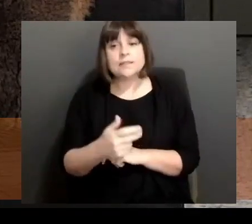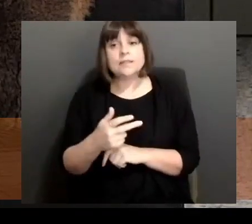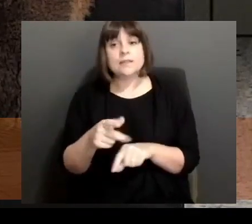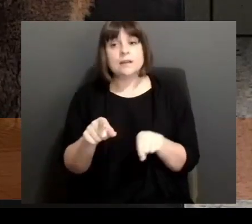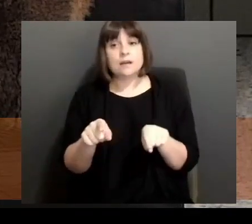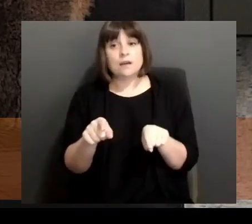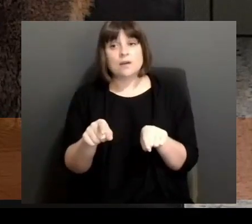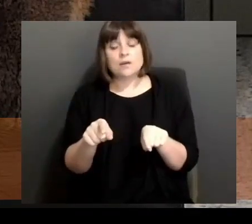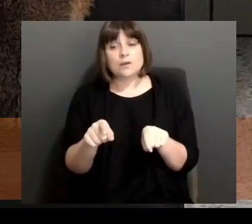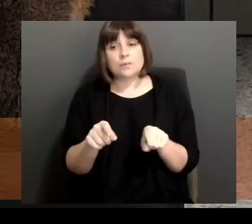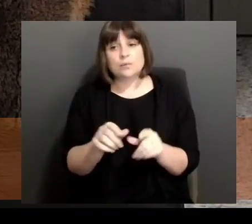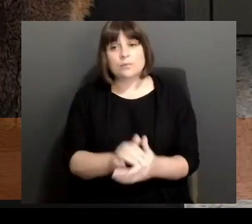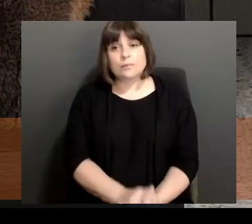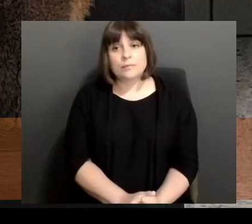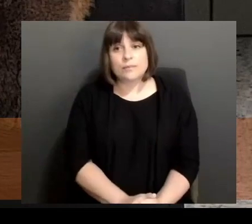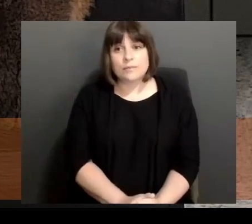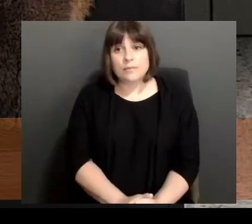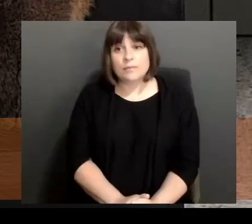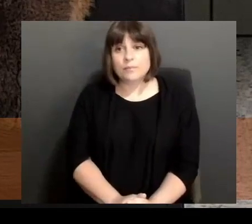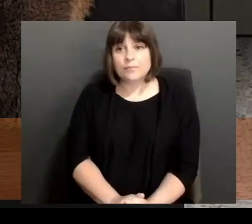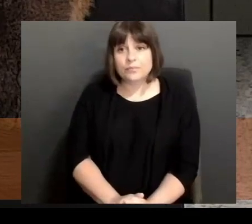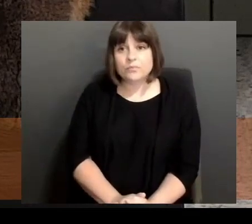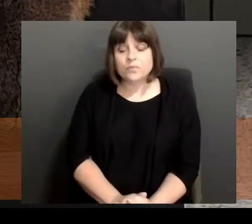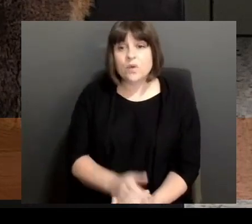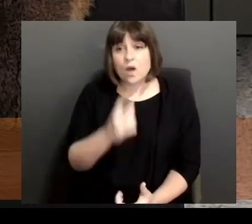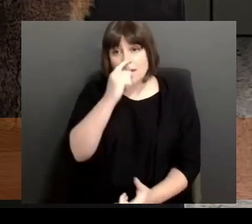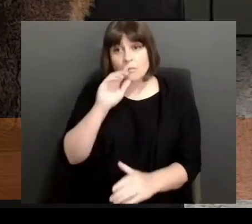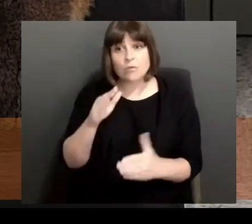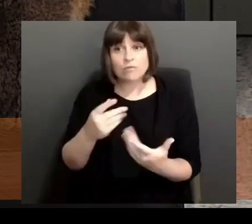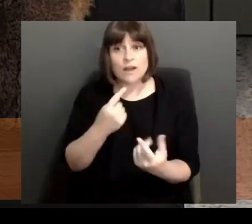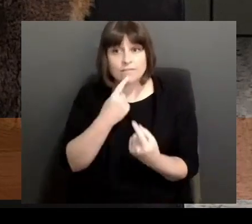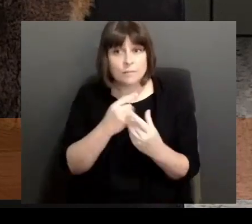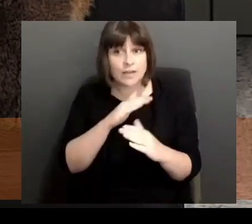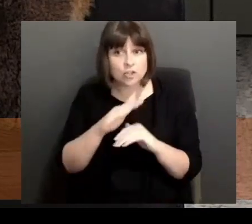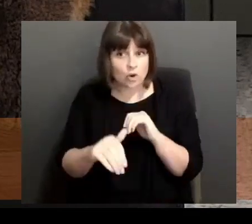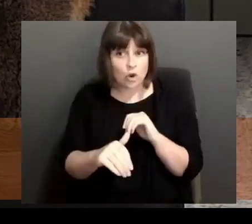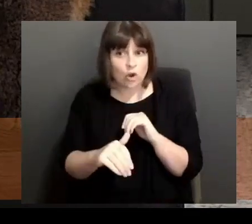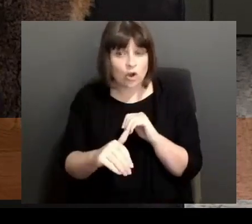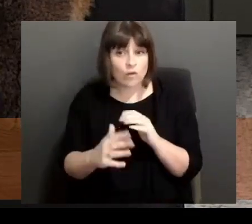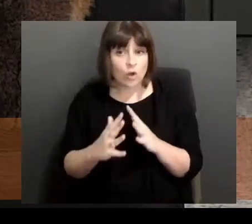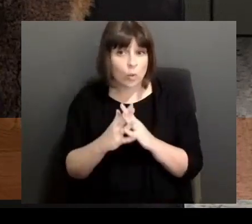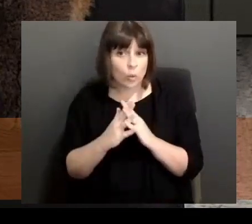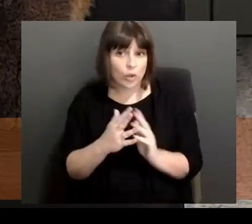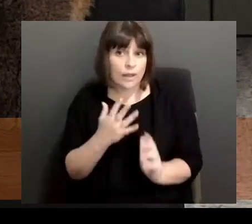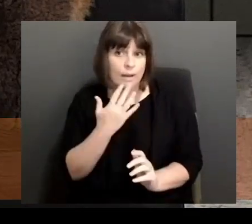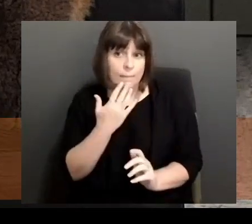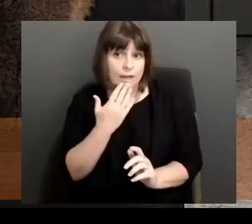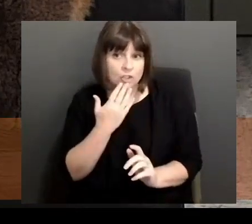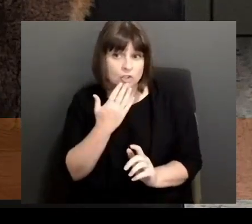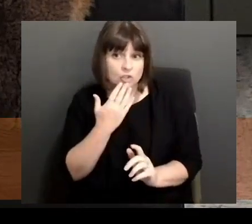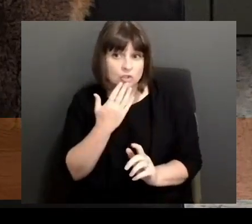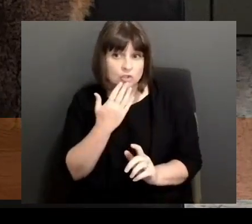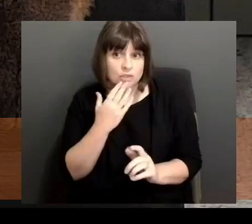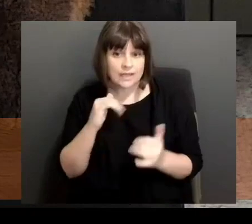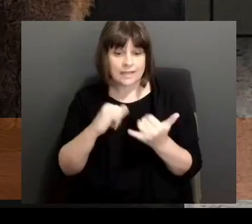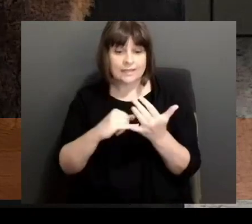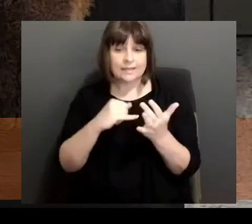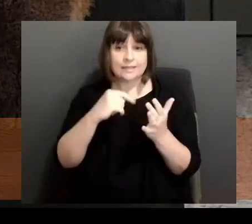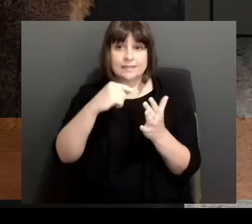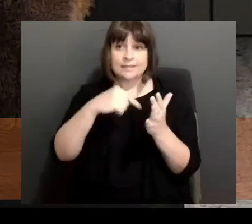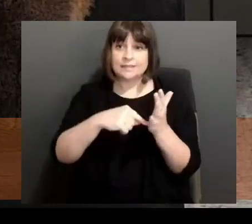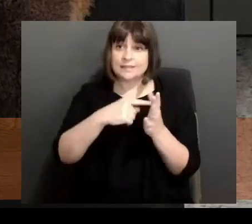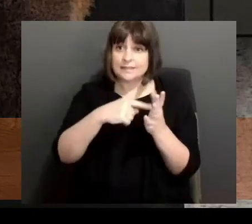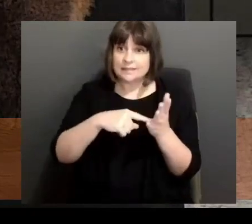I'm happy to provide some information about how much has been collected by the state since the royalty on gold